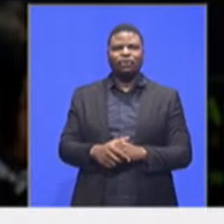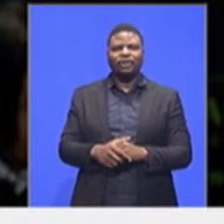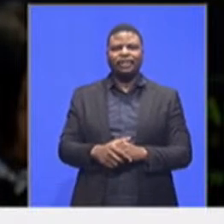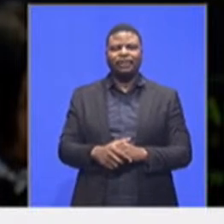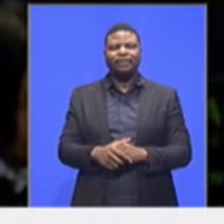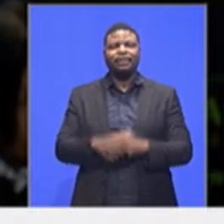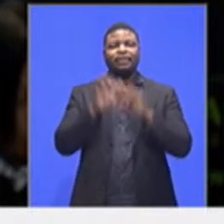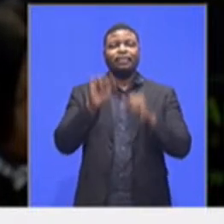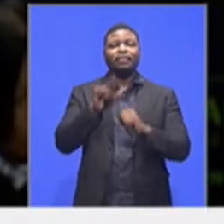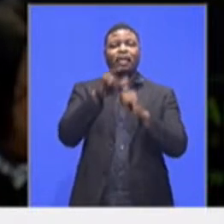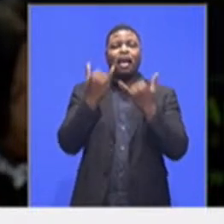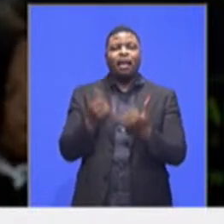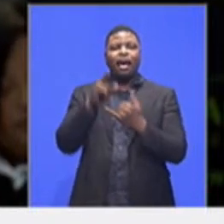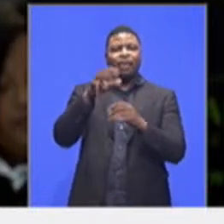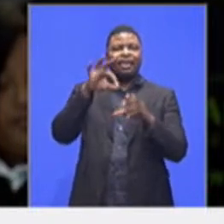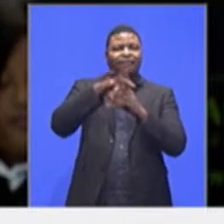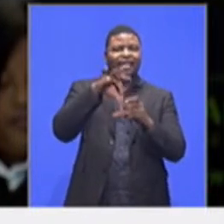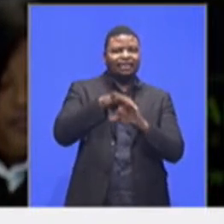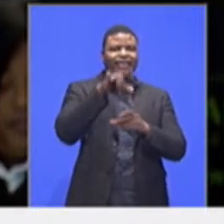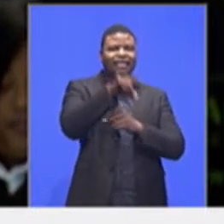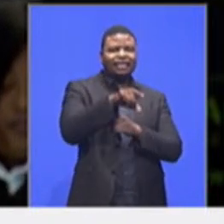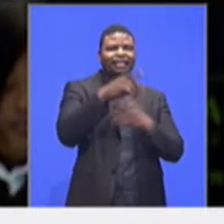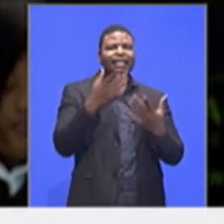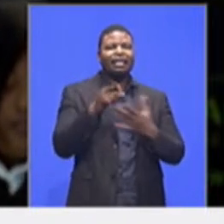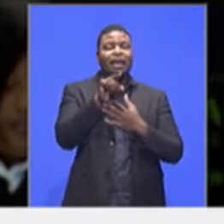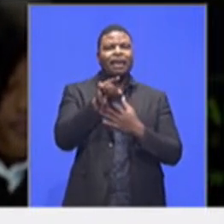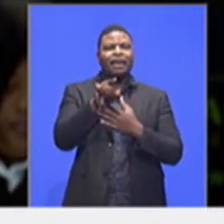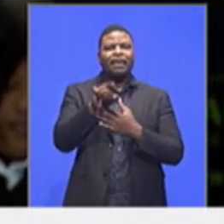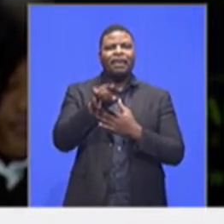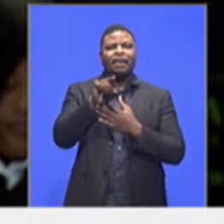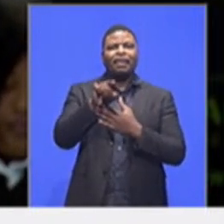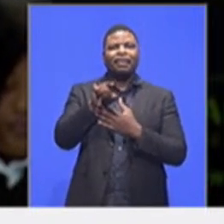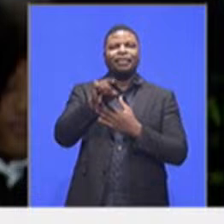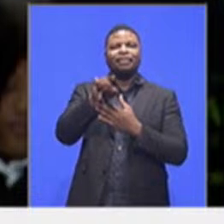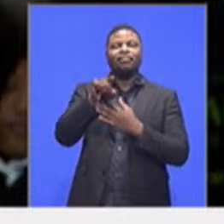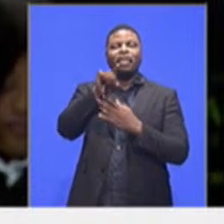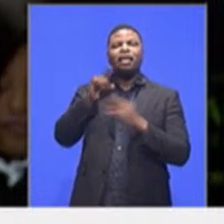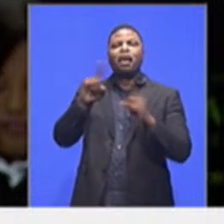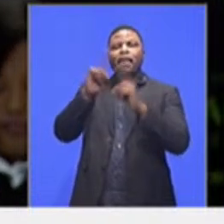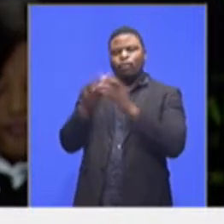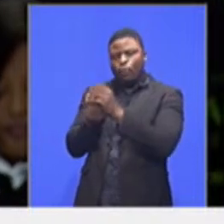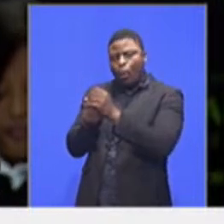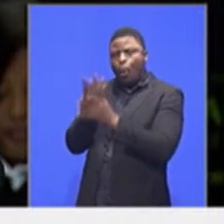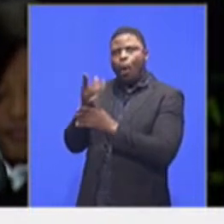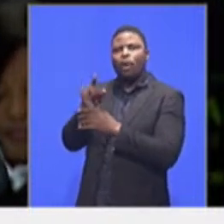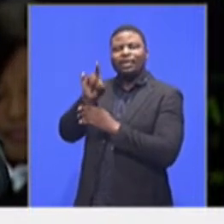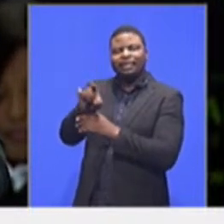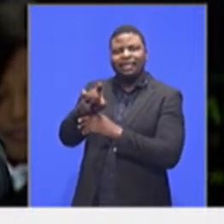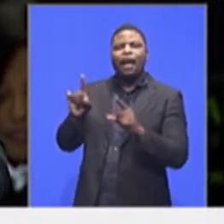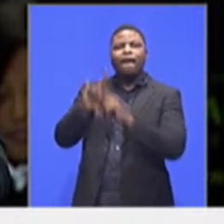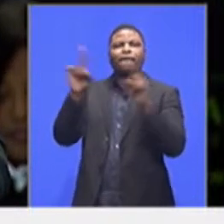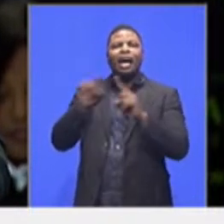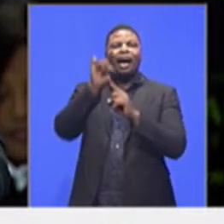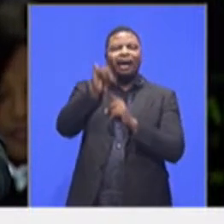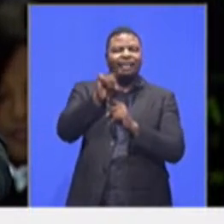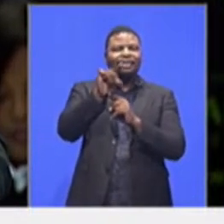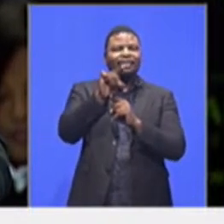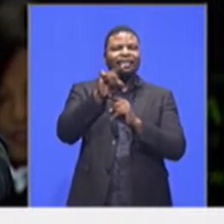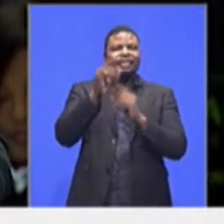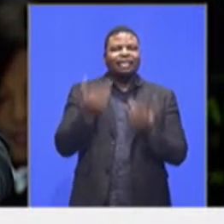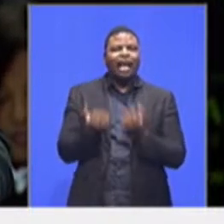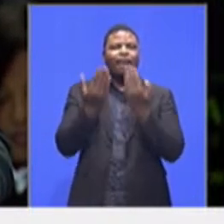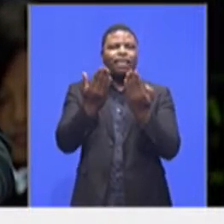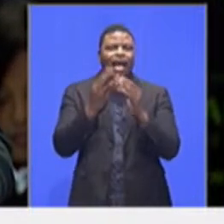Infrastructure investment lays the foundation for inclusive and sustainable growth. They address supply-side constraints